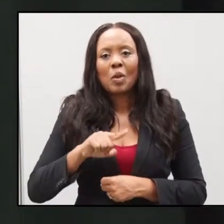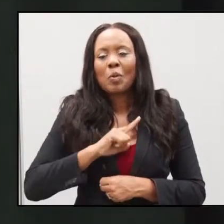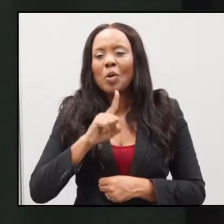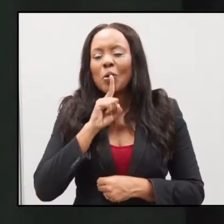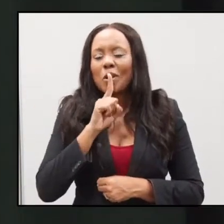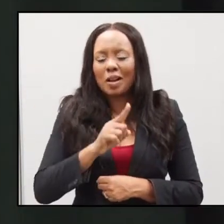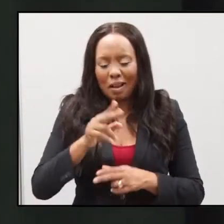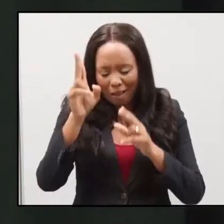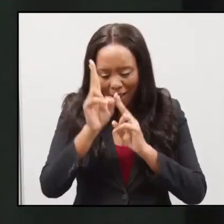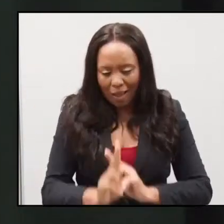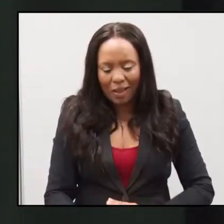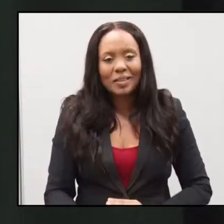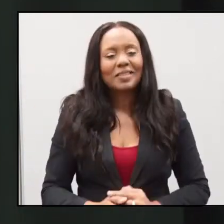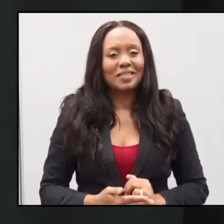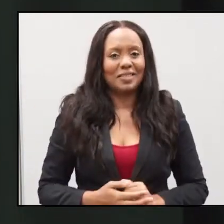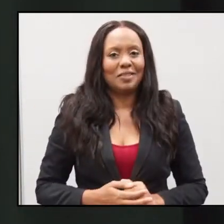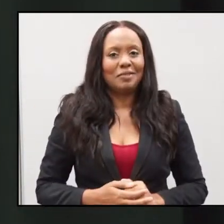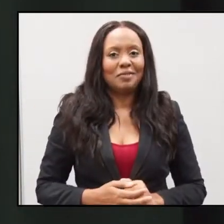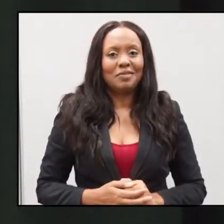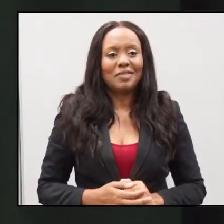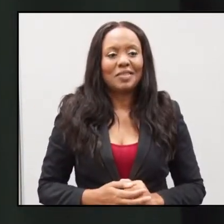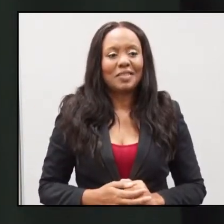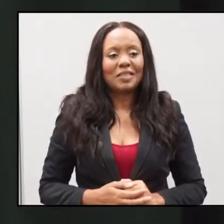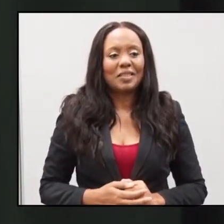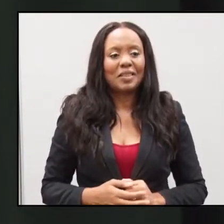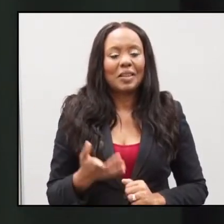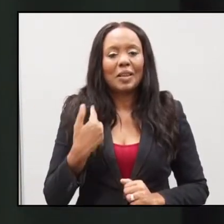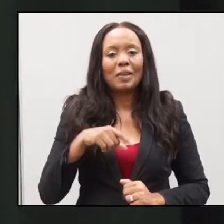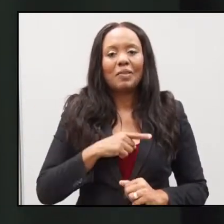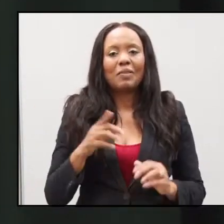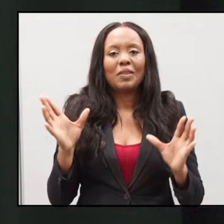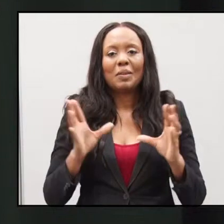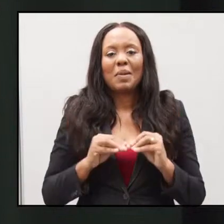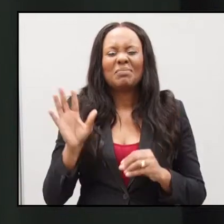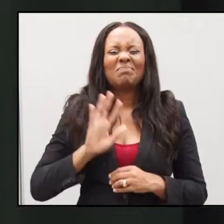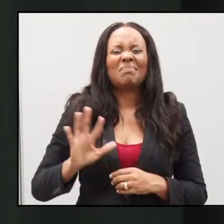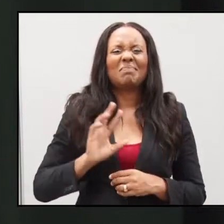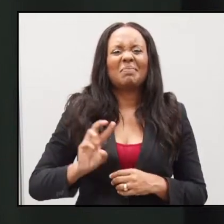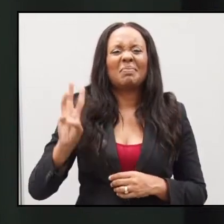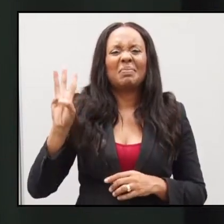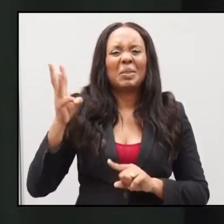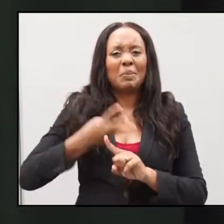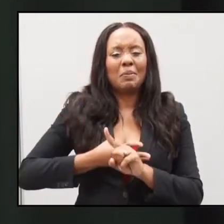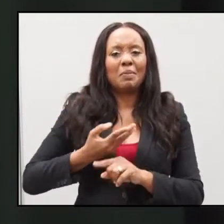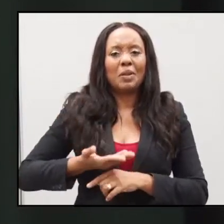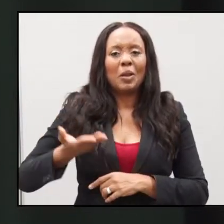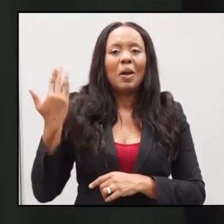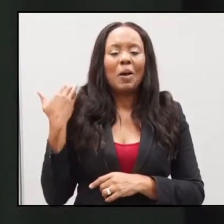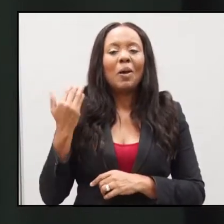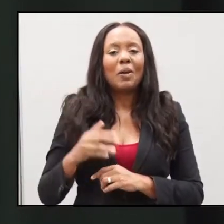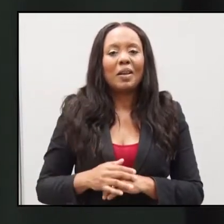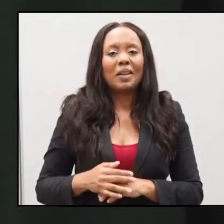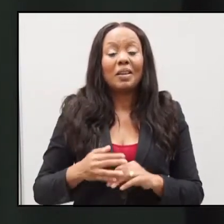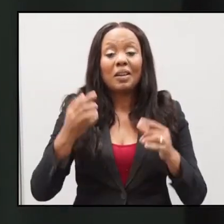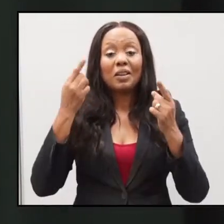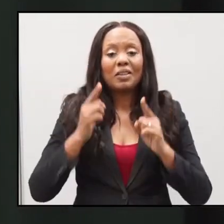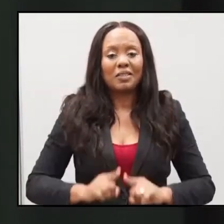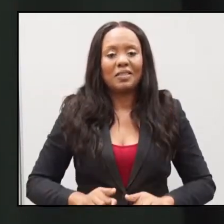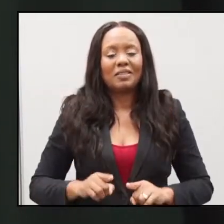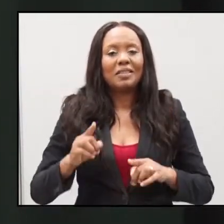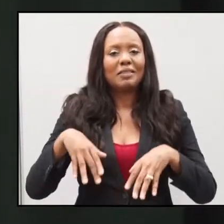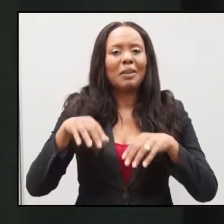that when we met less than 6 months ago, Sir David agreed to undertake this